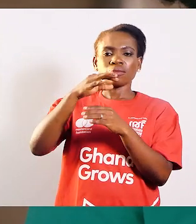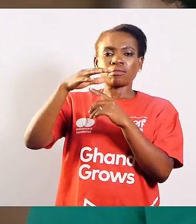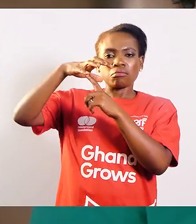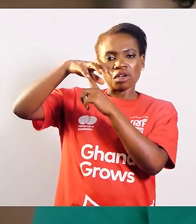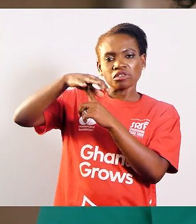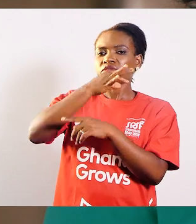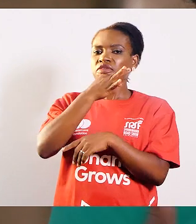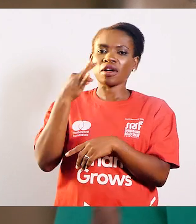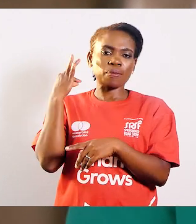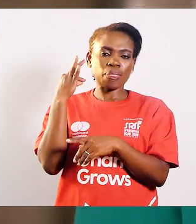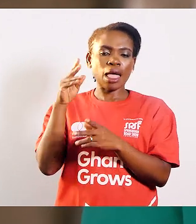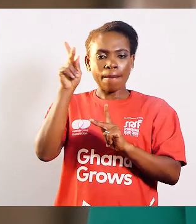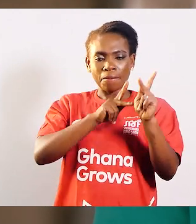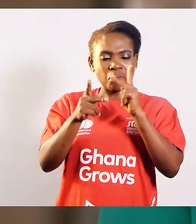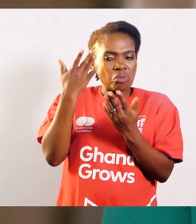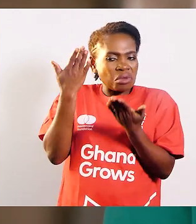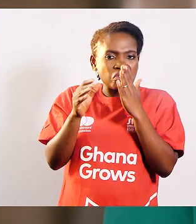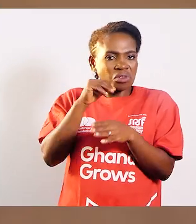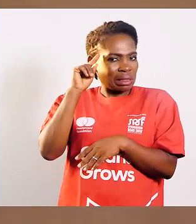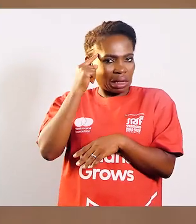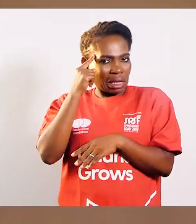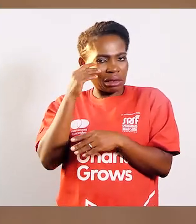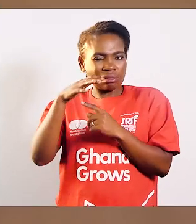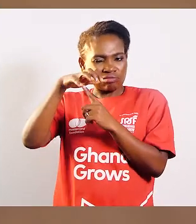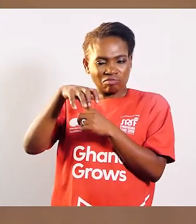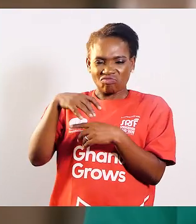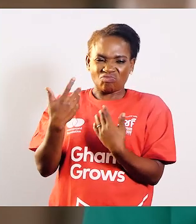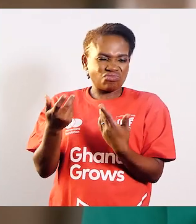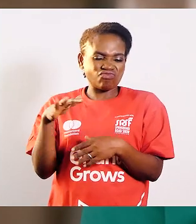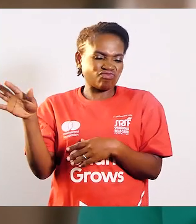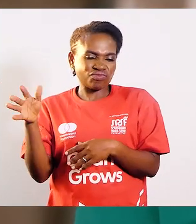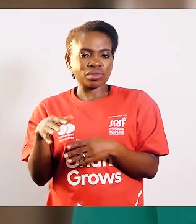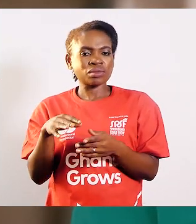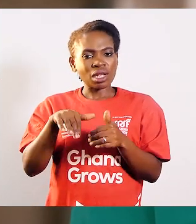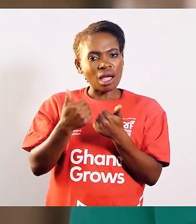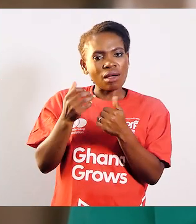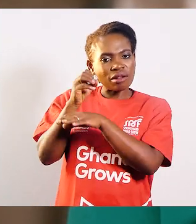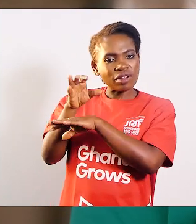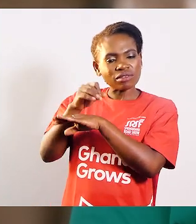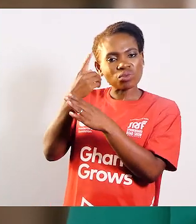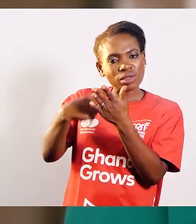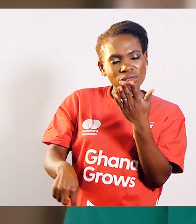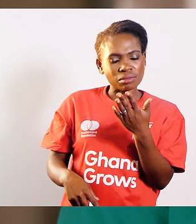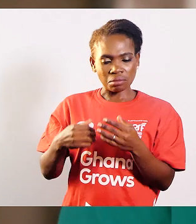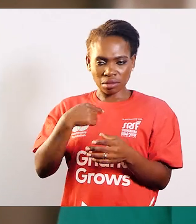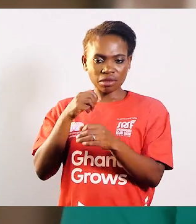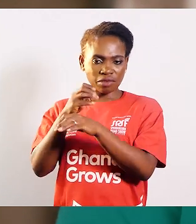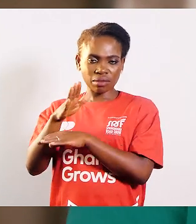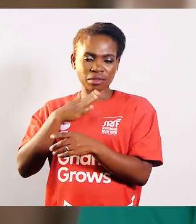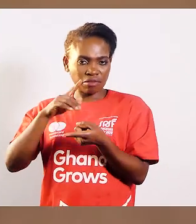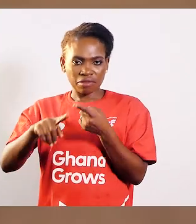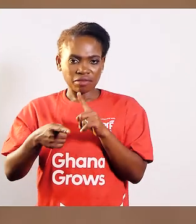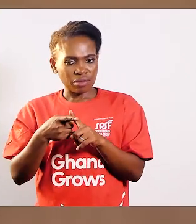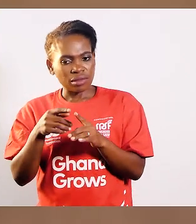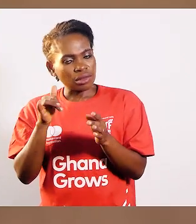clear example of somebody who's been successful in mushroom farming, something that many people might not even consider at first, but you've been successful at it. What would you tell